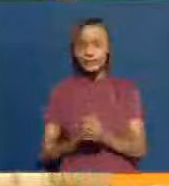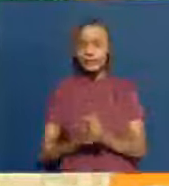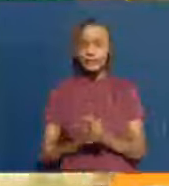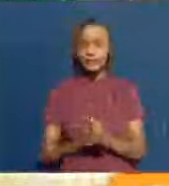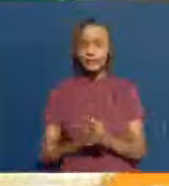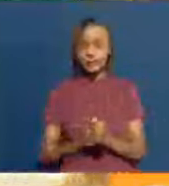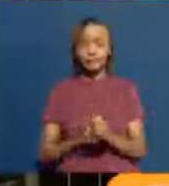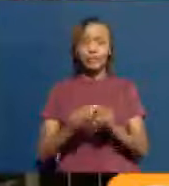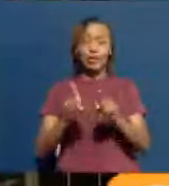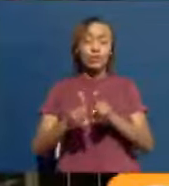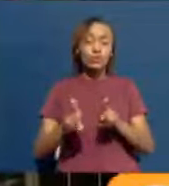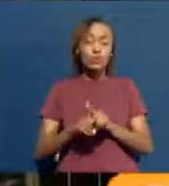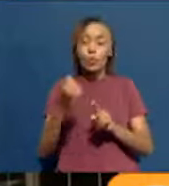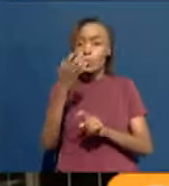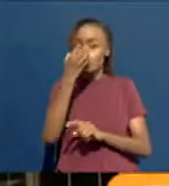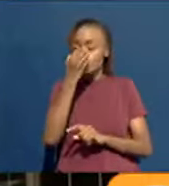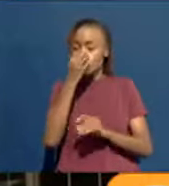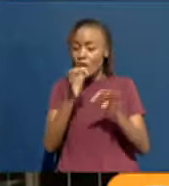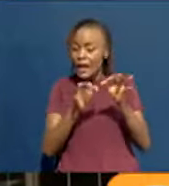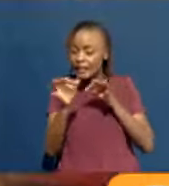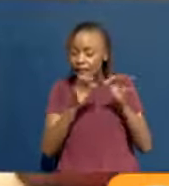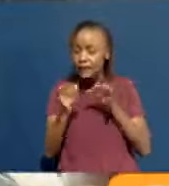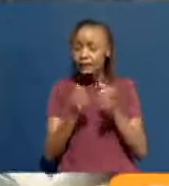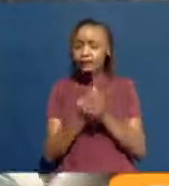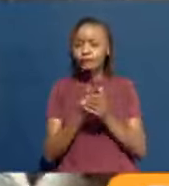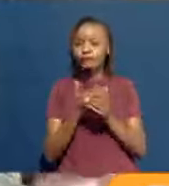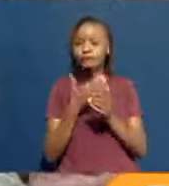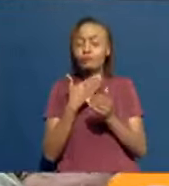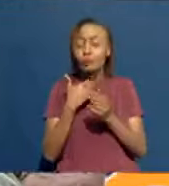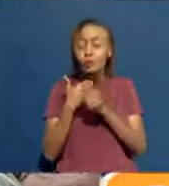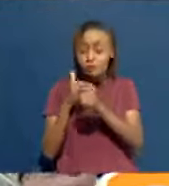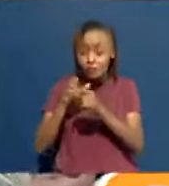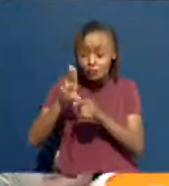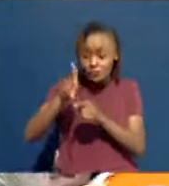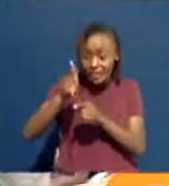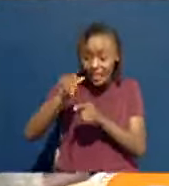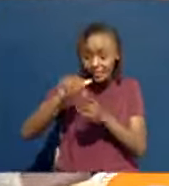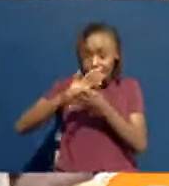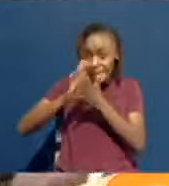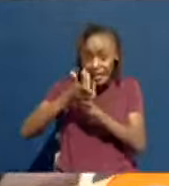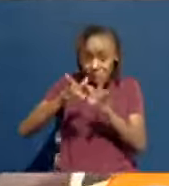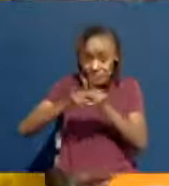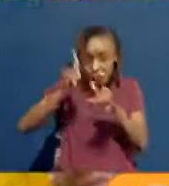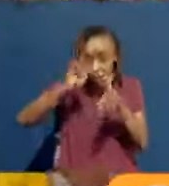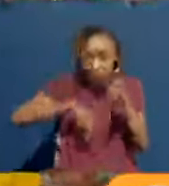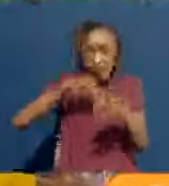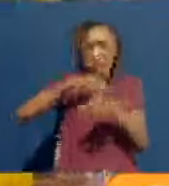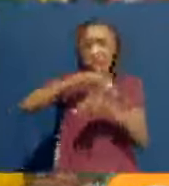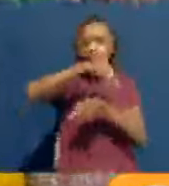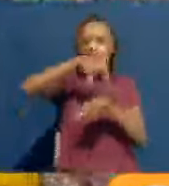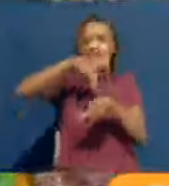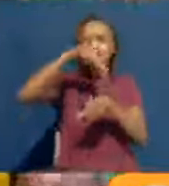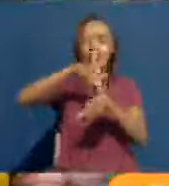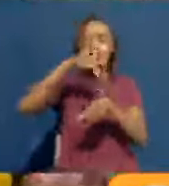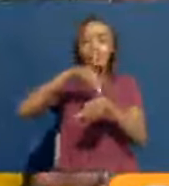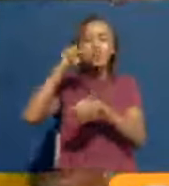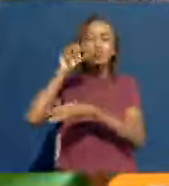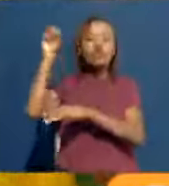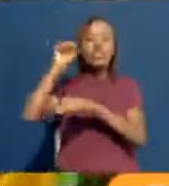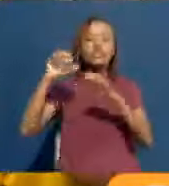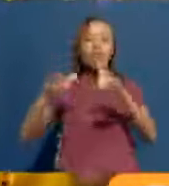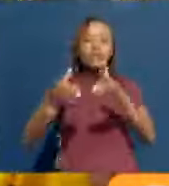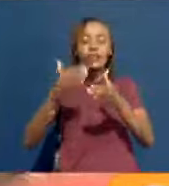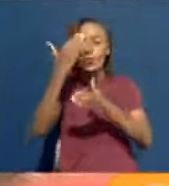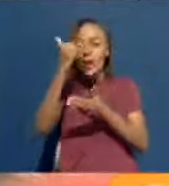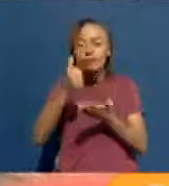Ruto explaining that he intends to transform the majority party into a national political outfit that will help deliver his